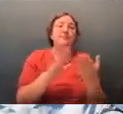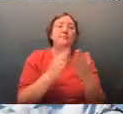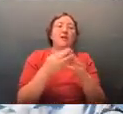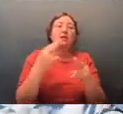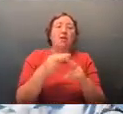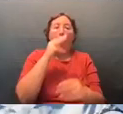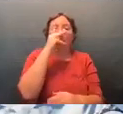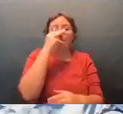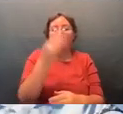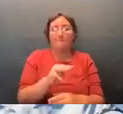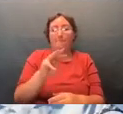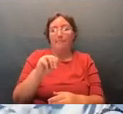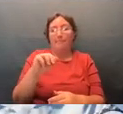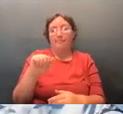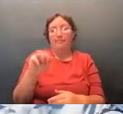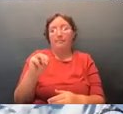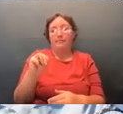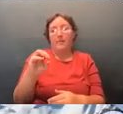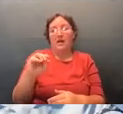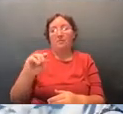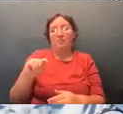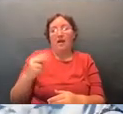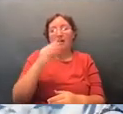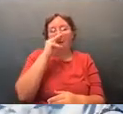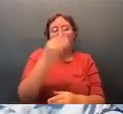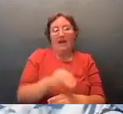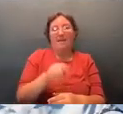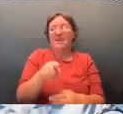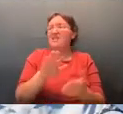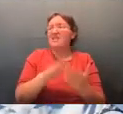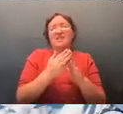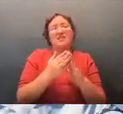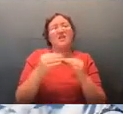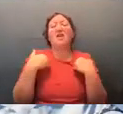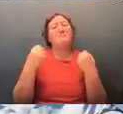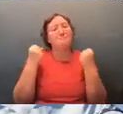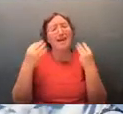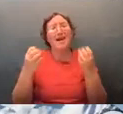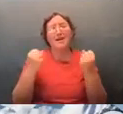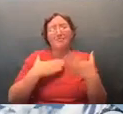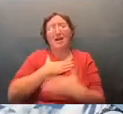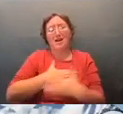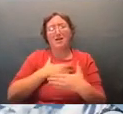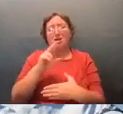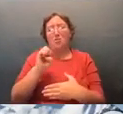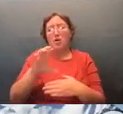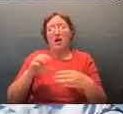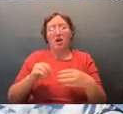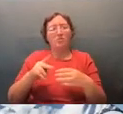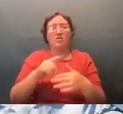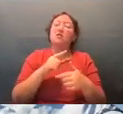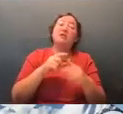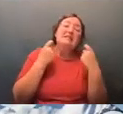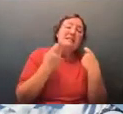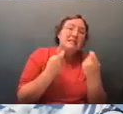Mammoth. And this town is amazing for all of its recreational opportunities year round, from skiing